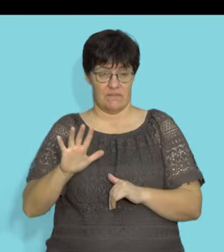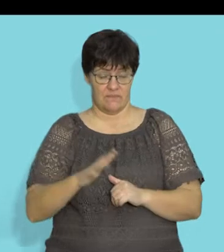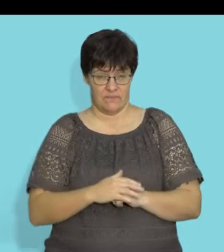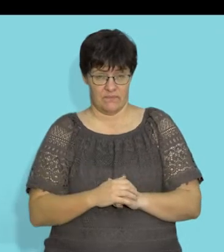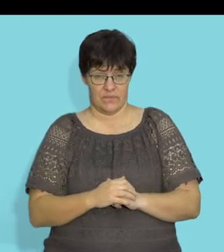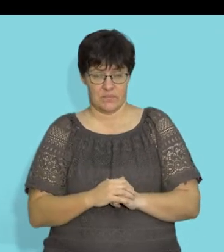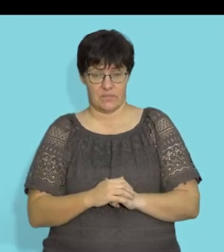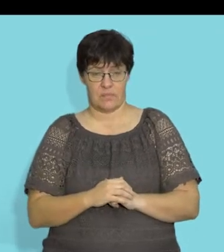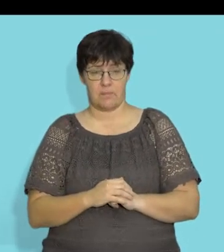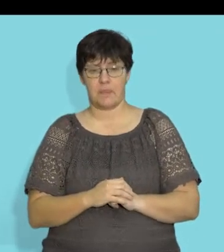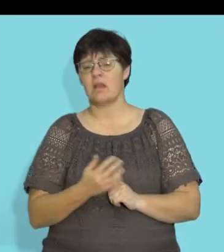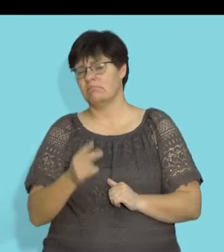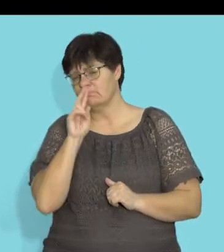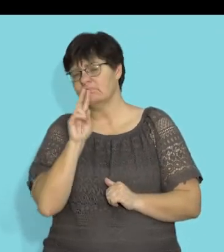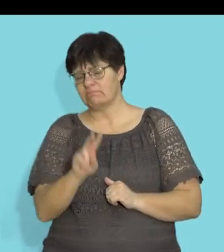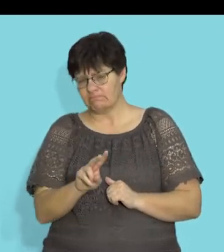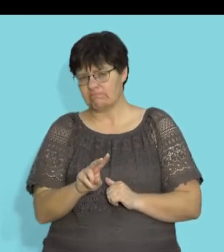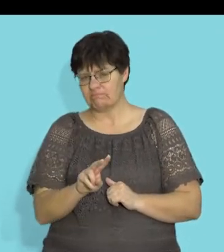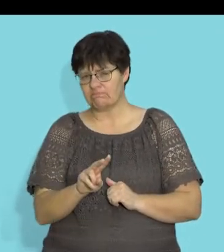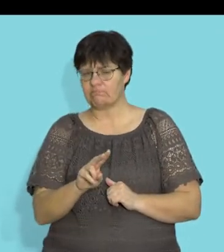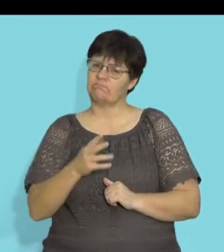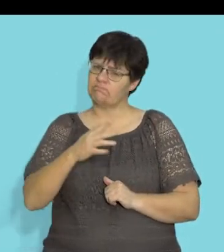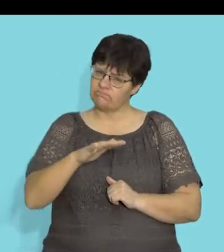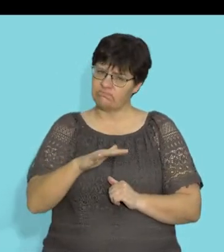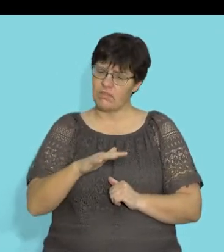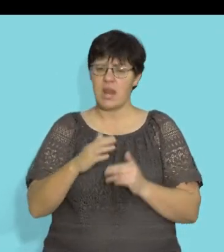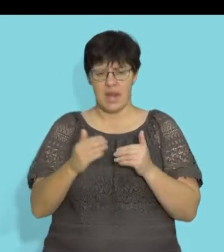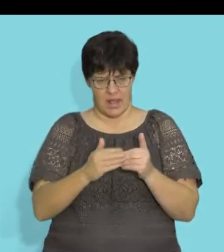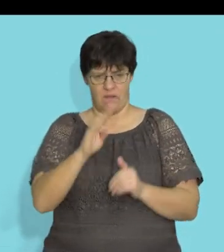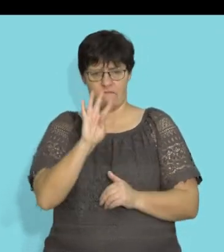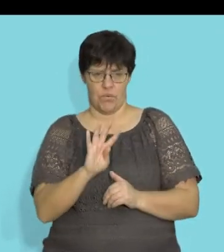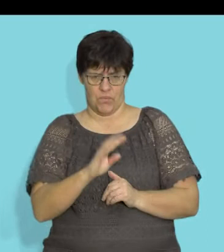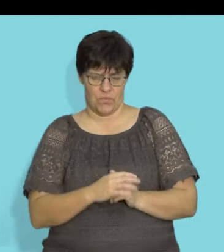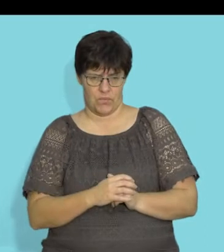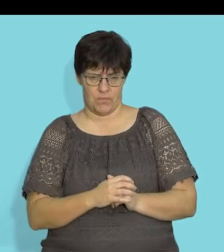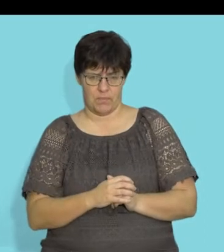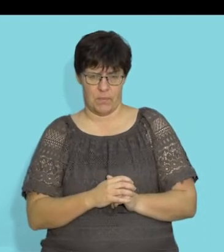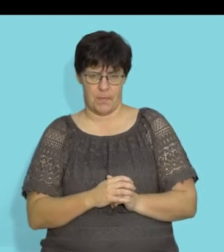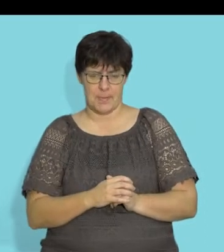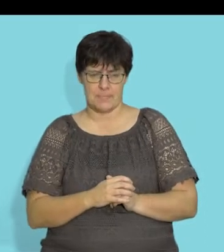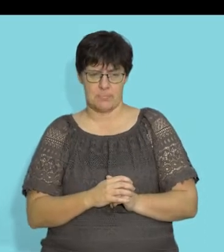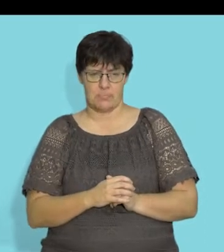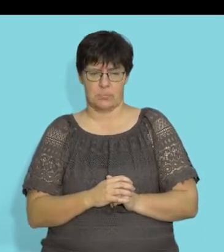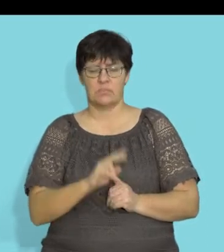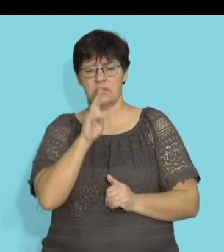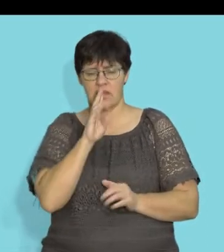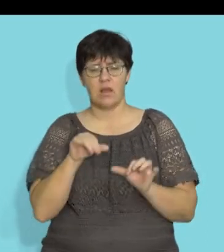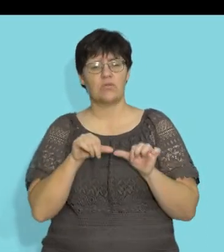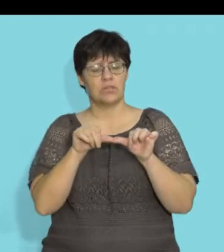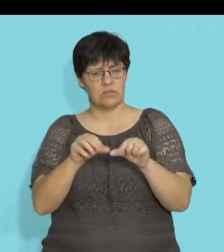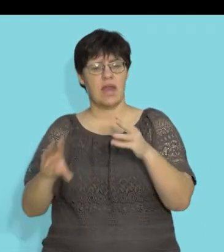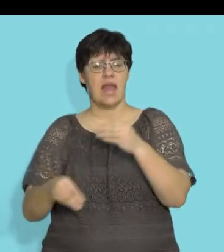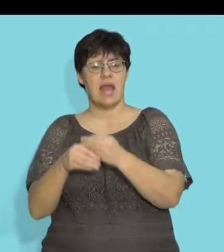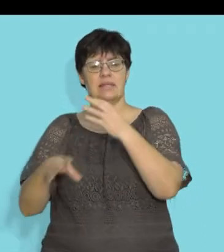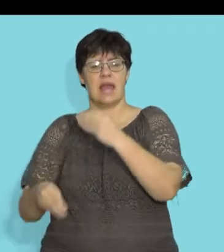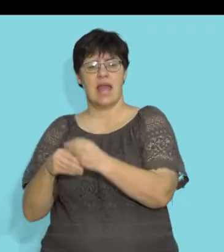3,75. So I can kind of see that this number is fairly close to 4. But now I'm going to see what happens if I continue